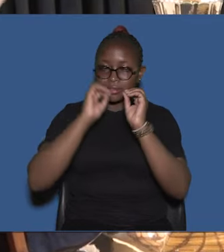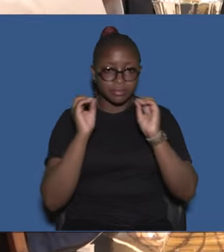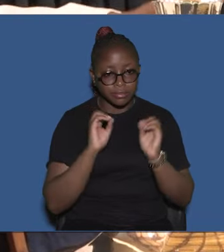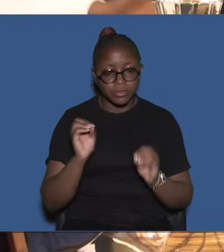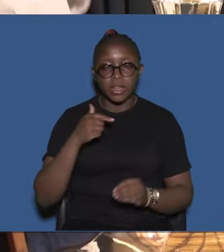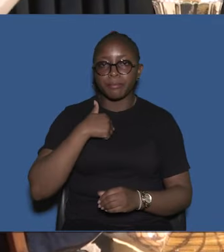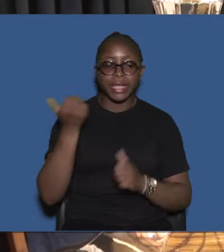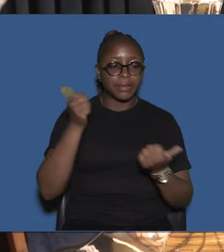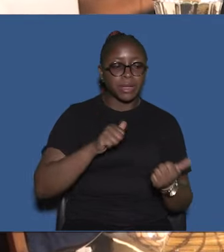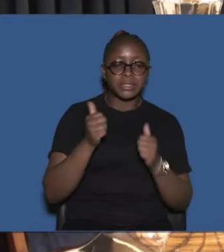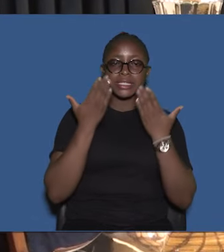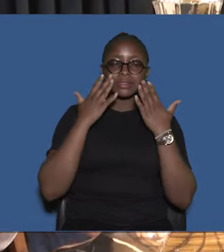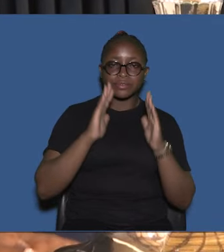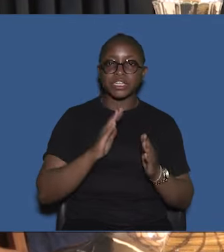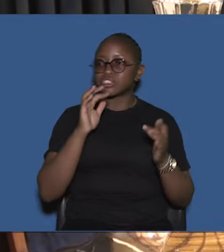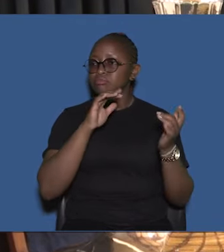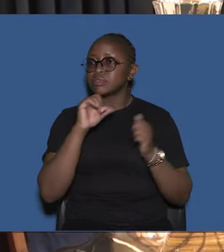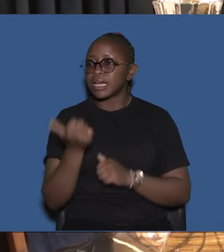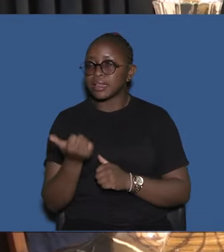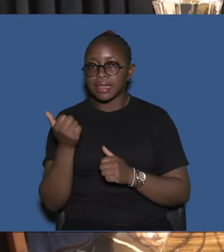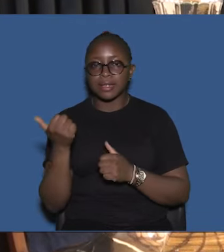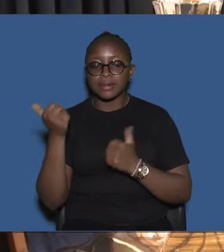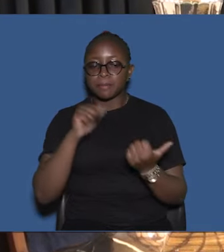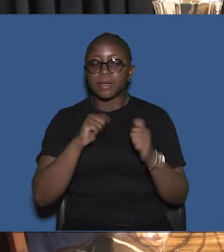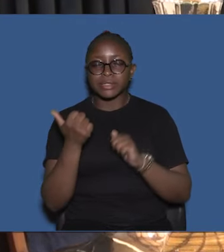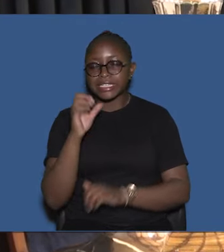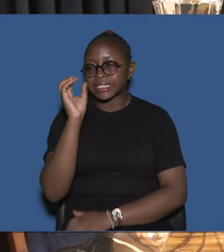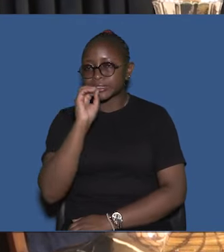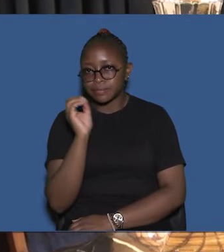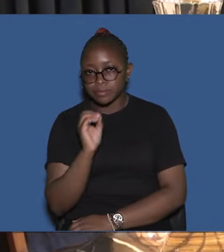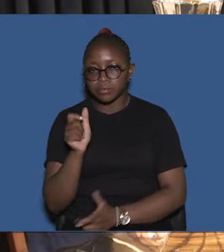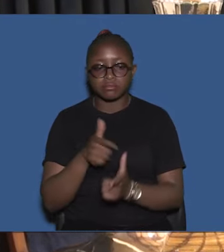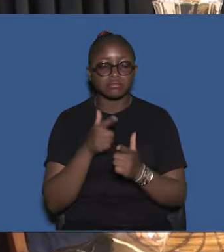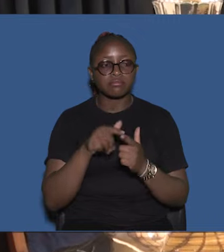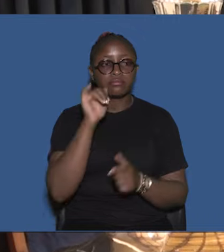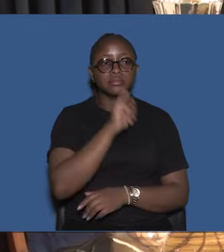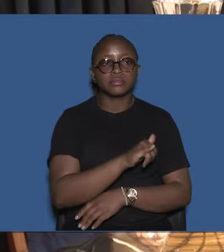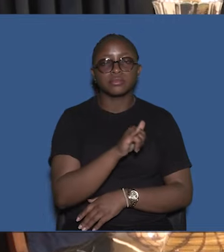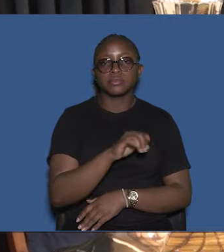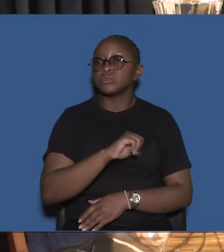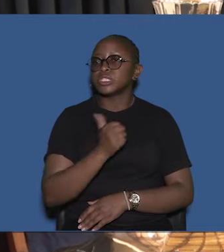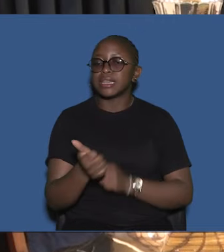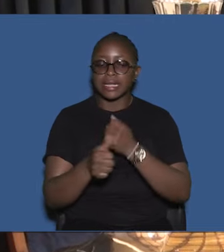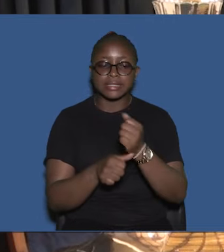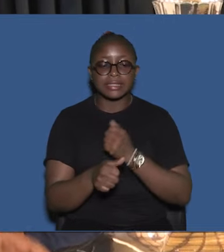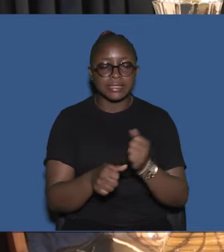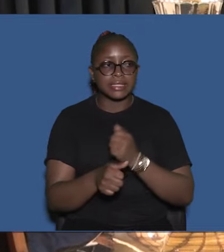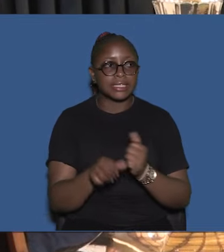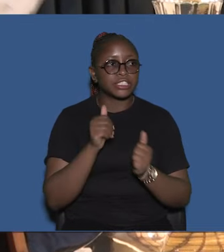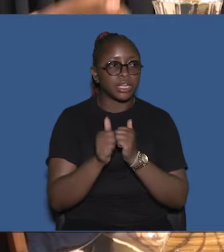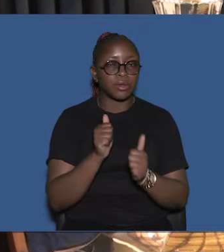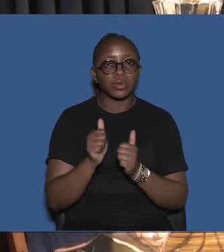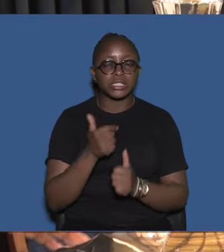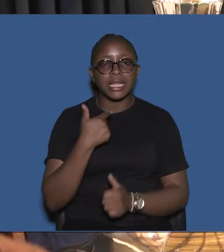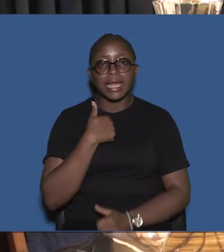versus that person who is not baptized. So that is another danger which I ought to